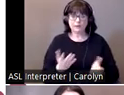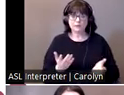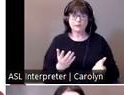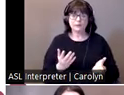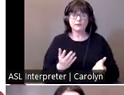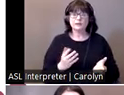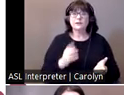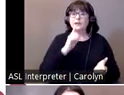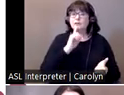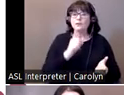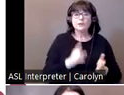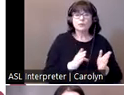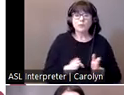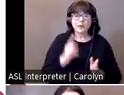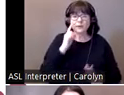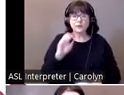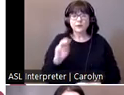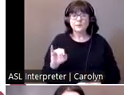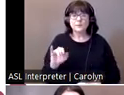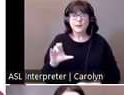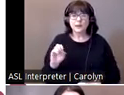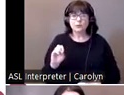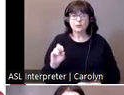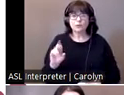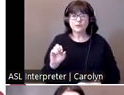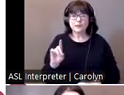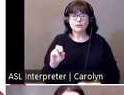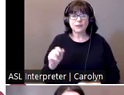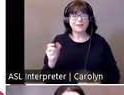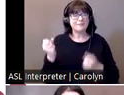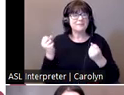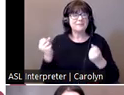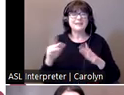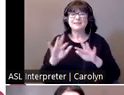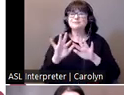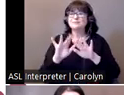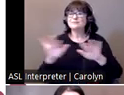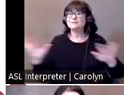apply to any of the five goal paths, given the huge range of micro-credentials that are out there.